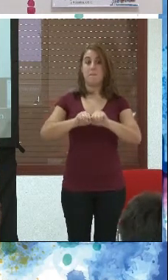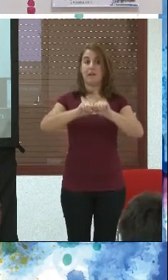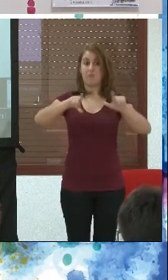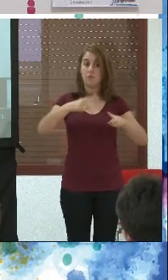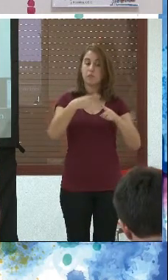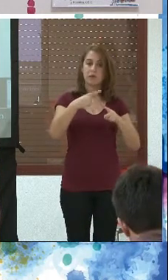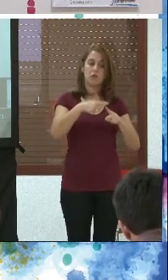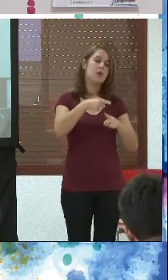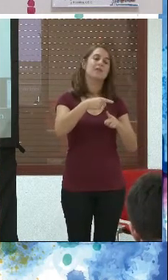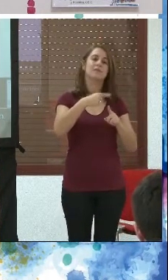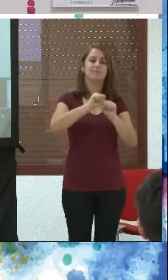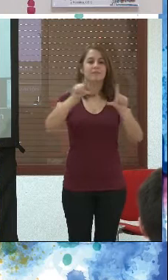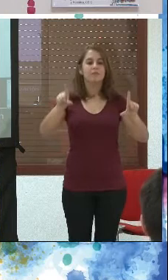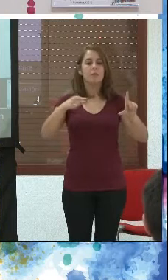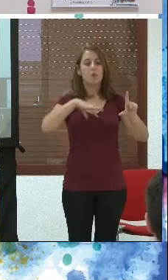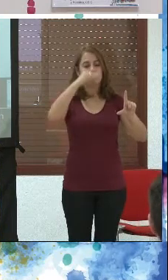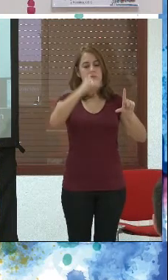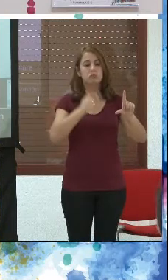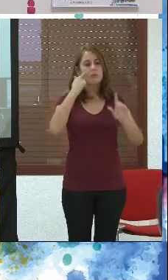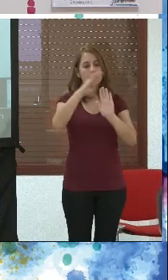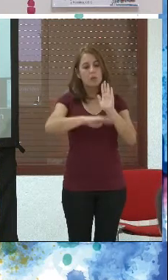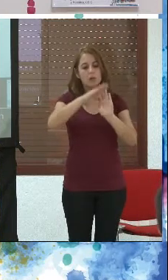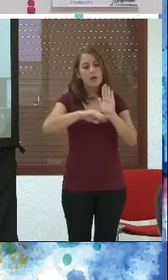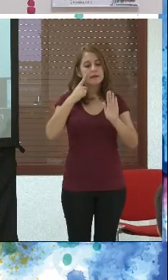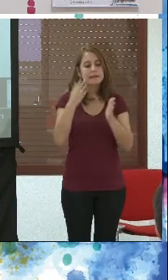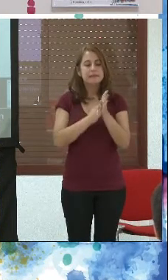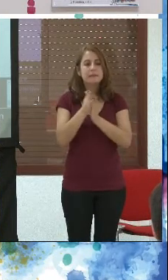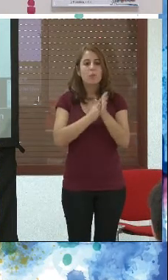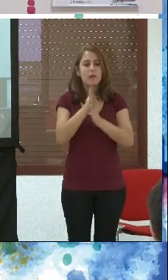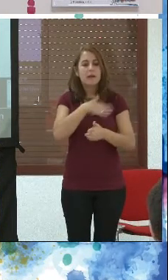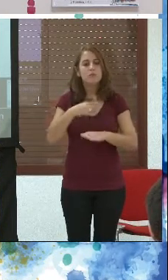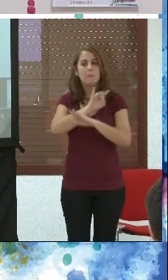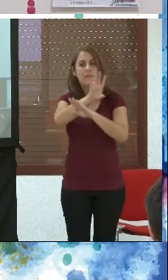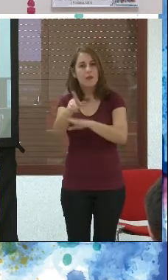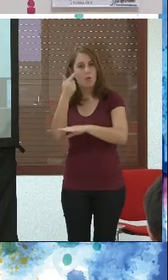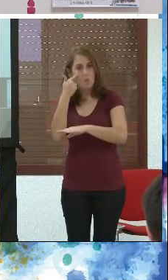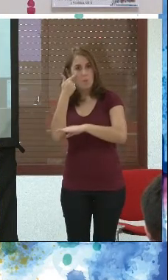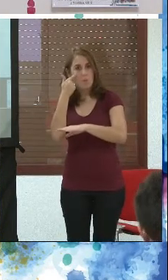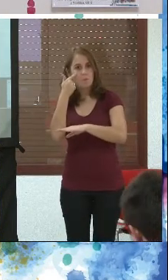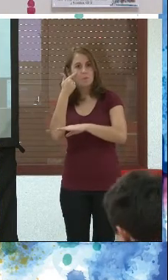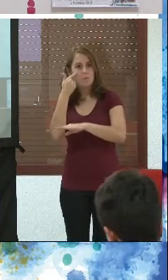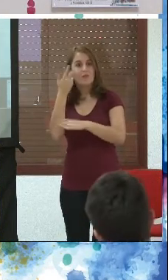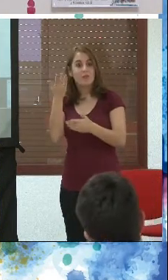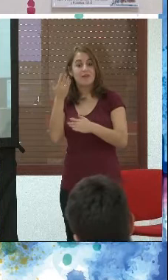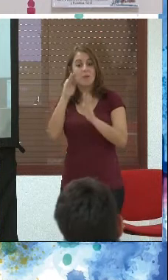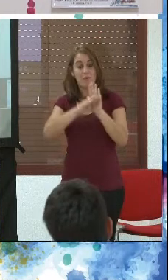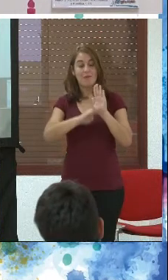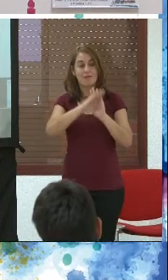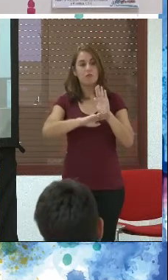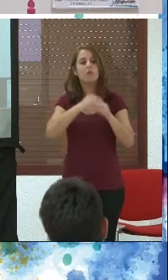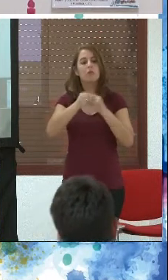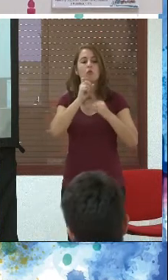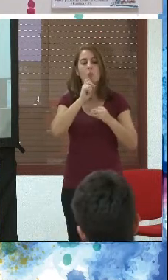the instrument panel software, we have interface that allows us to program what stimuli we want to send to the retina. So